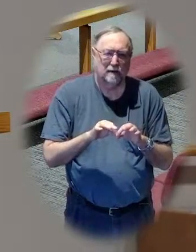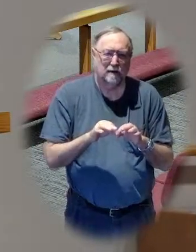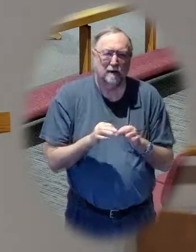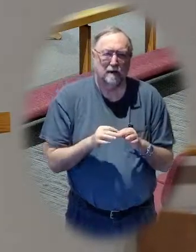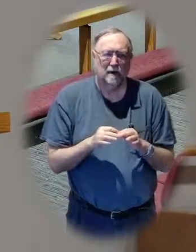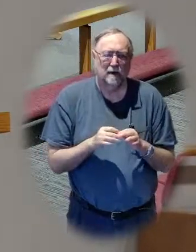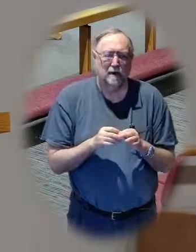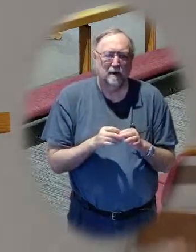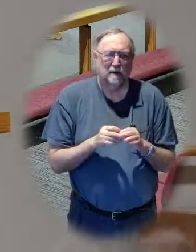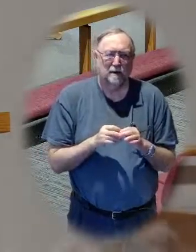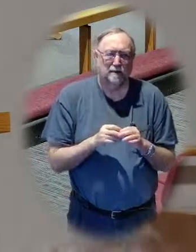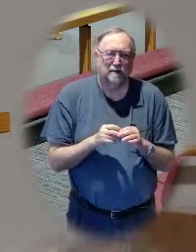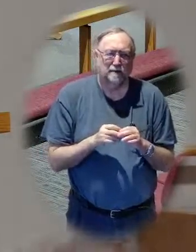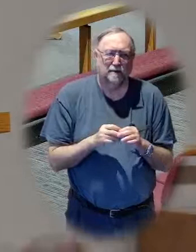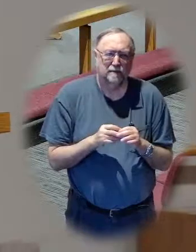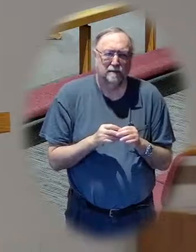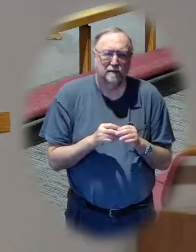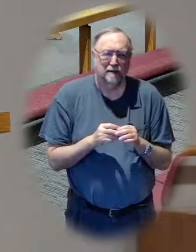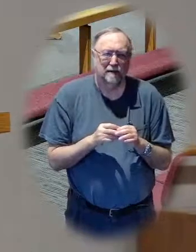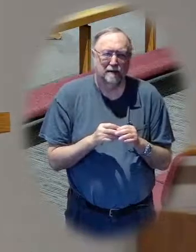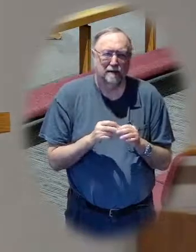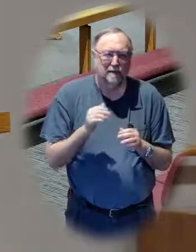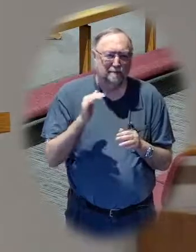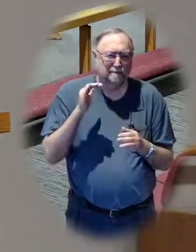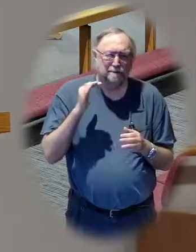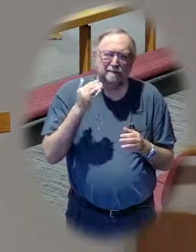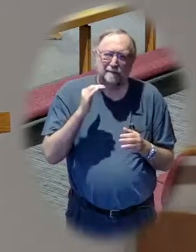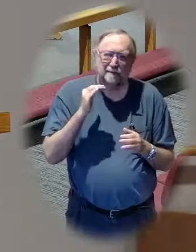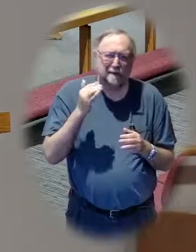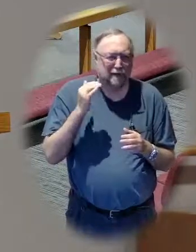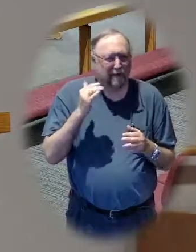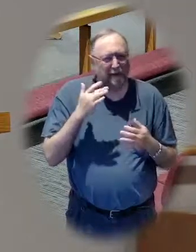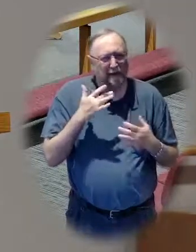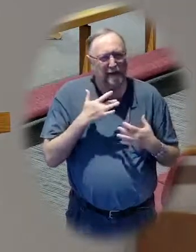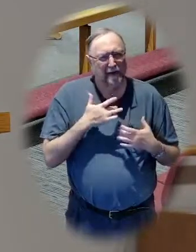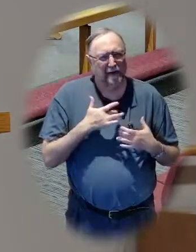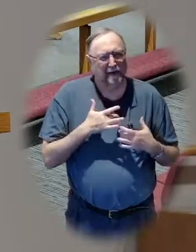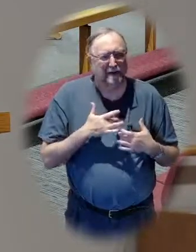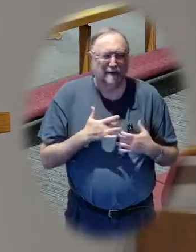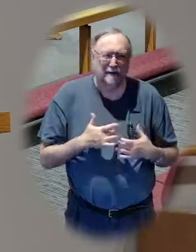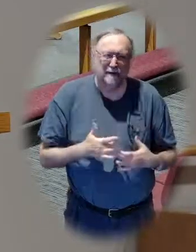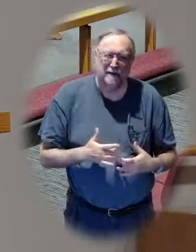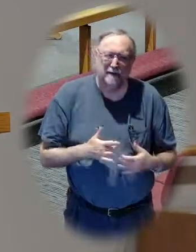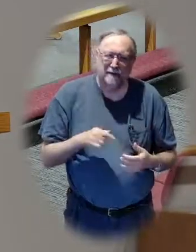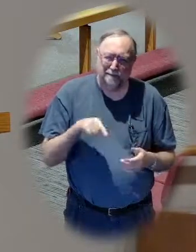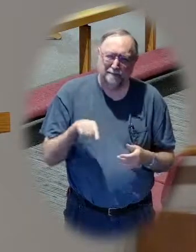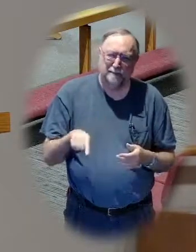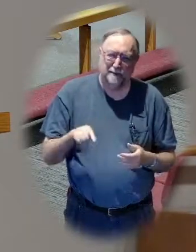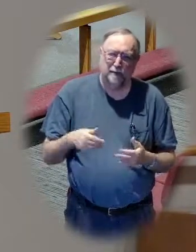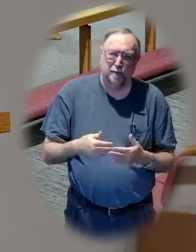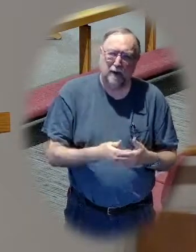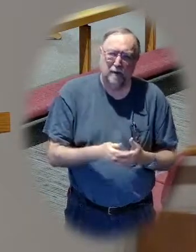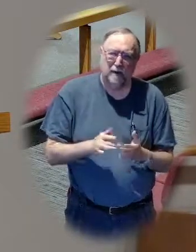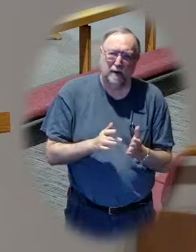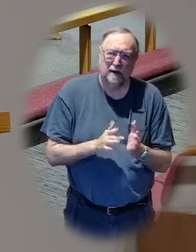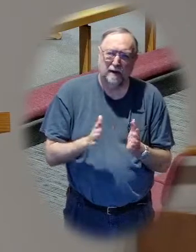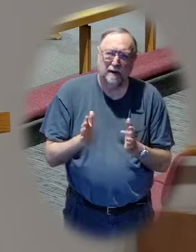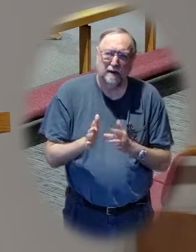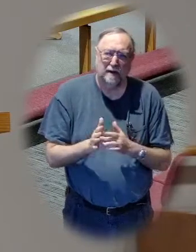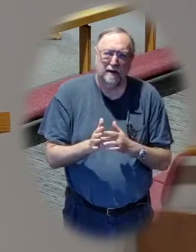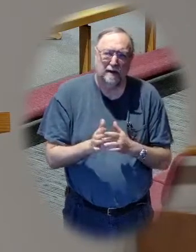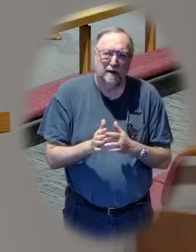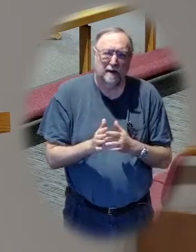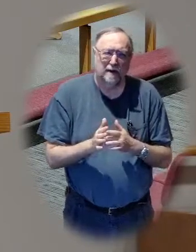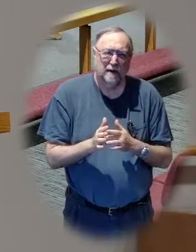And it may seem a bit of a downer so close to our Christmas celebration, but this baby did not